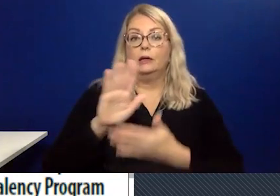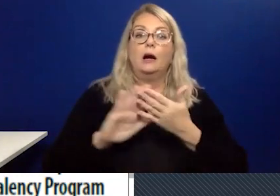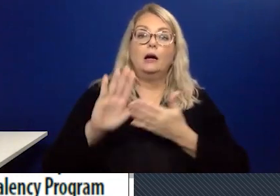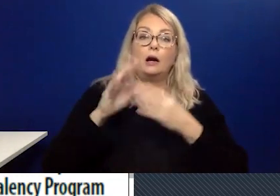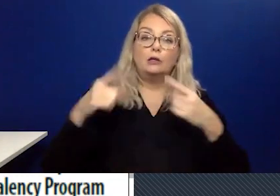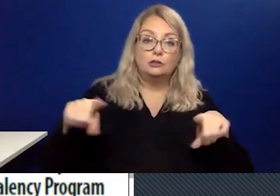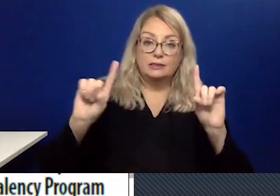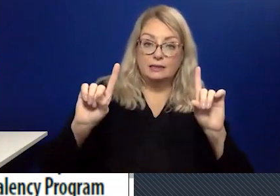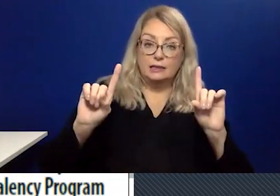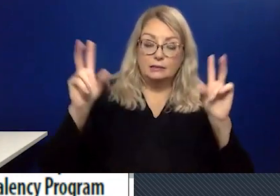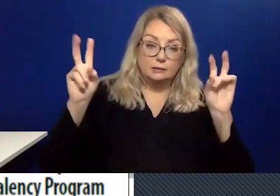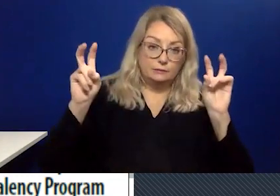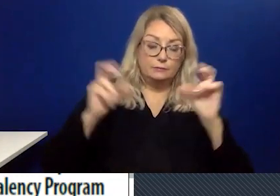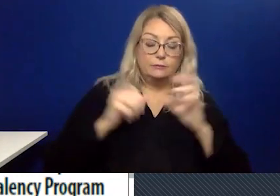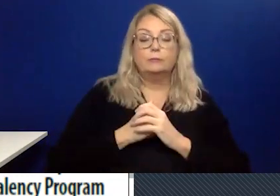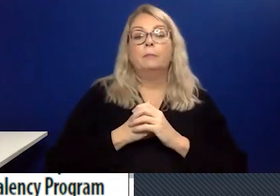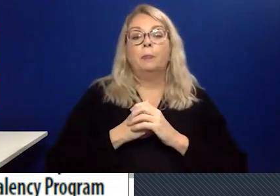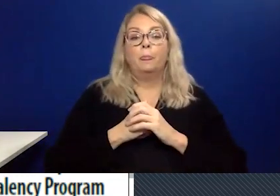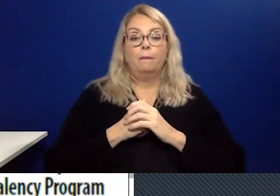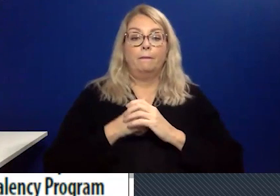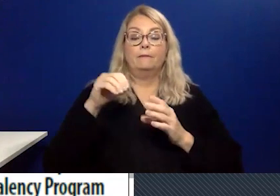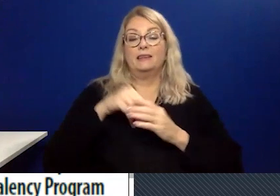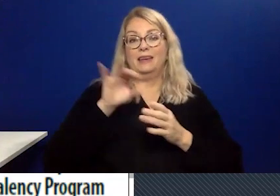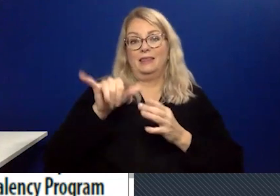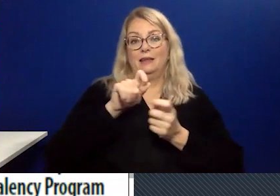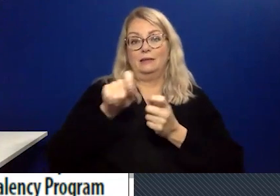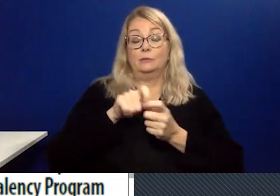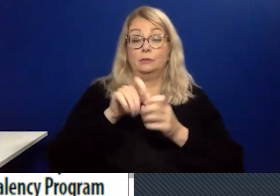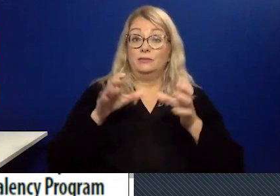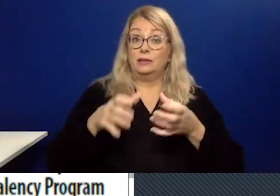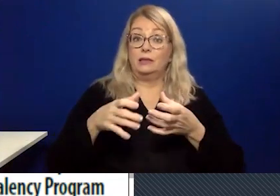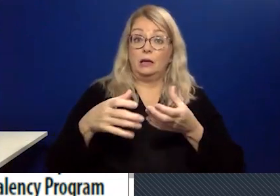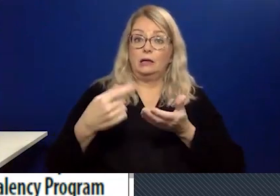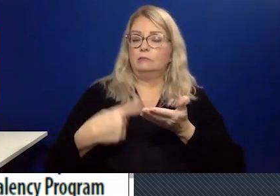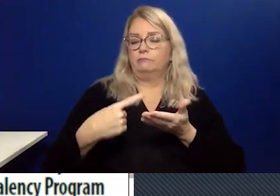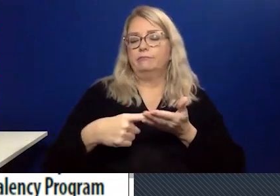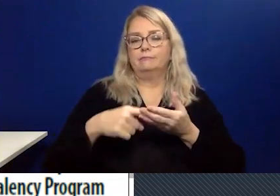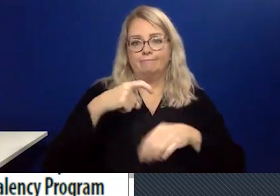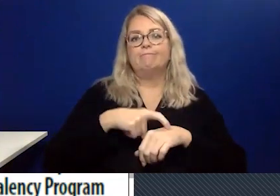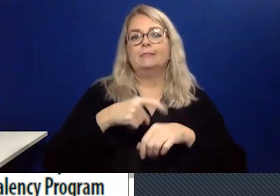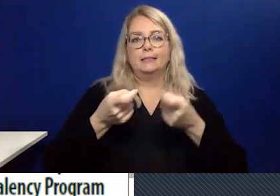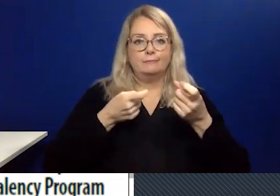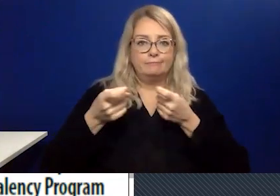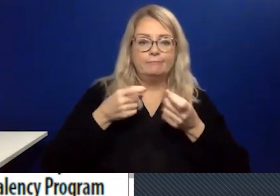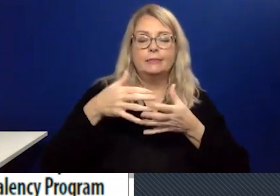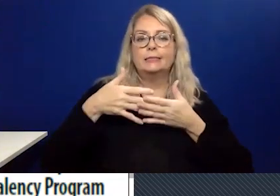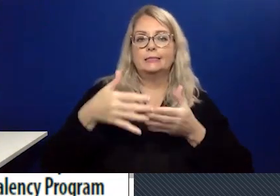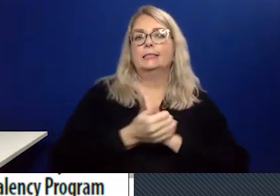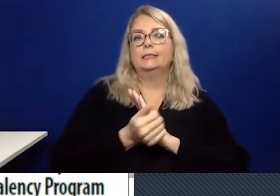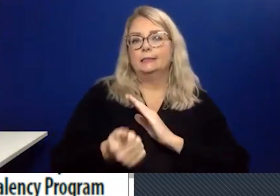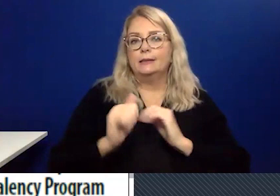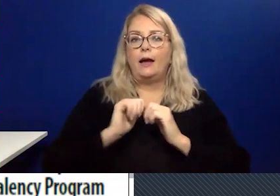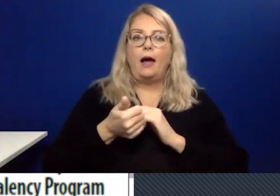in that particular class, they go over time management, they go over study skills, they go over how to